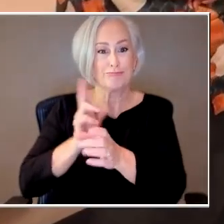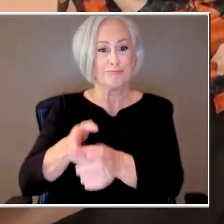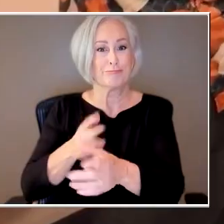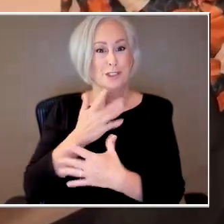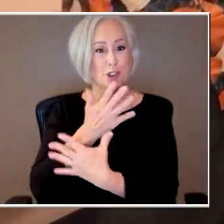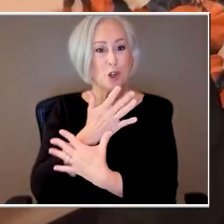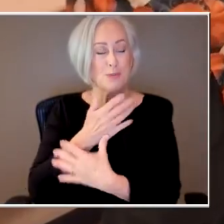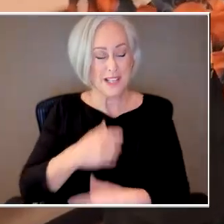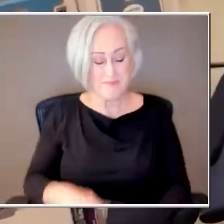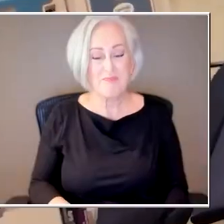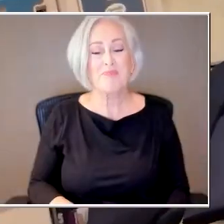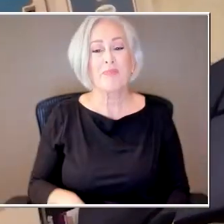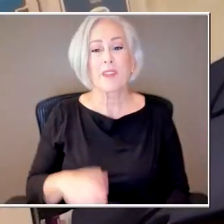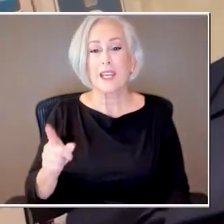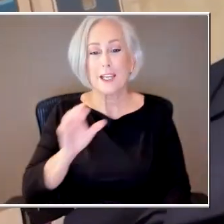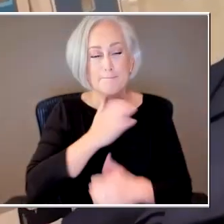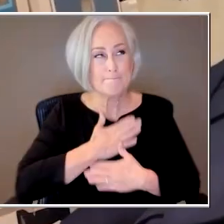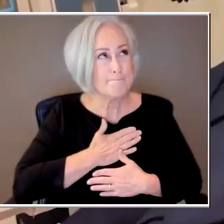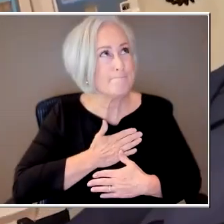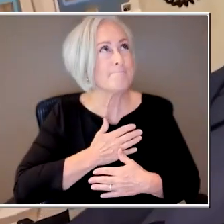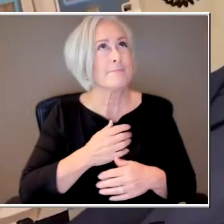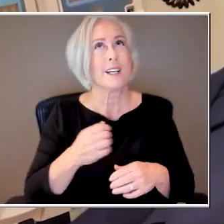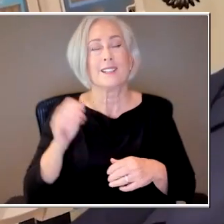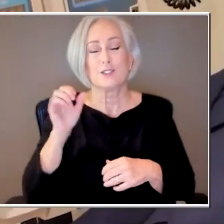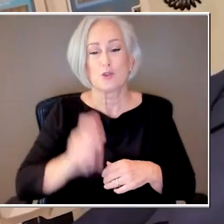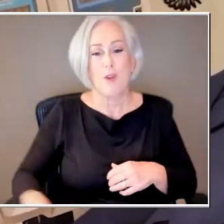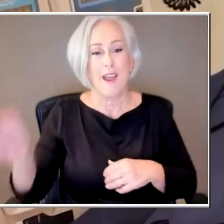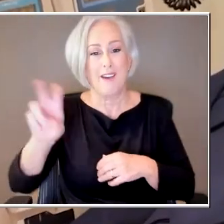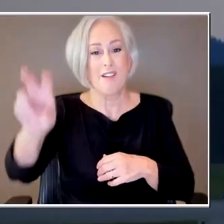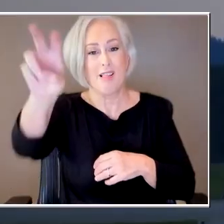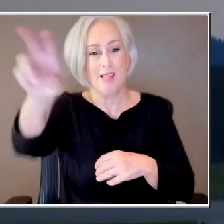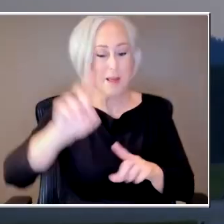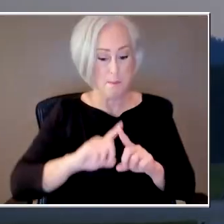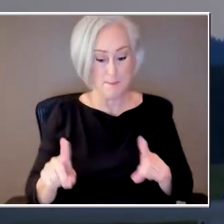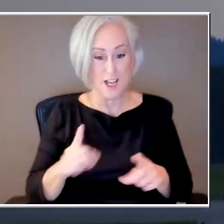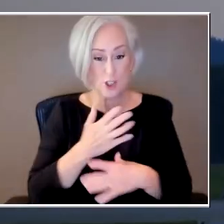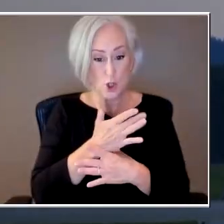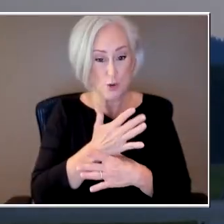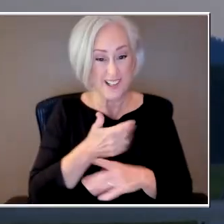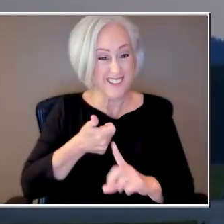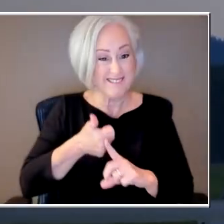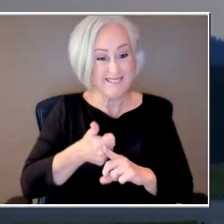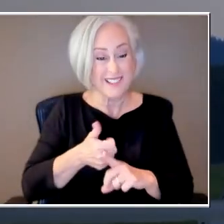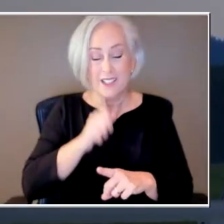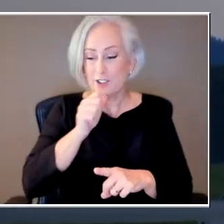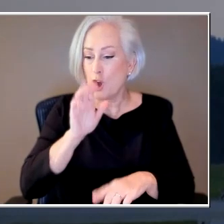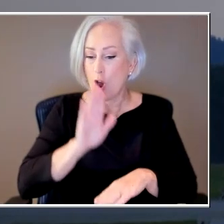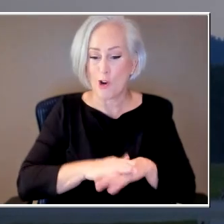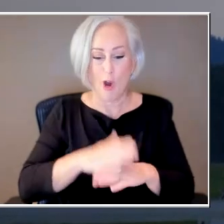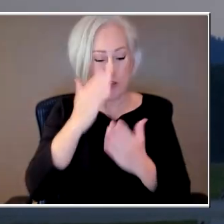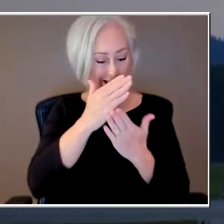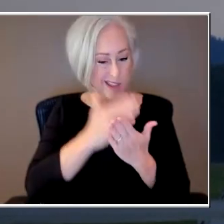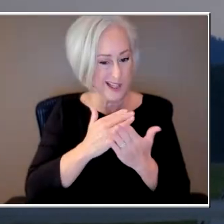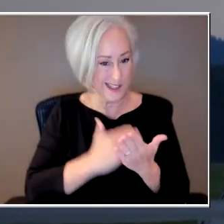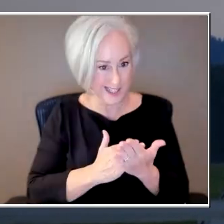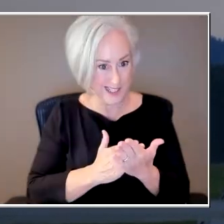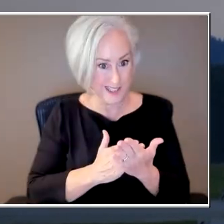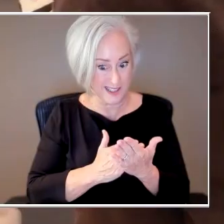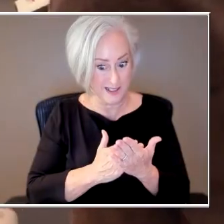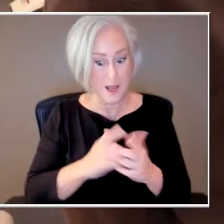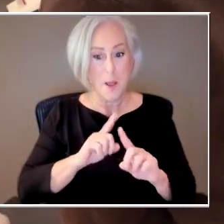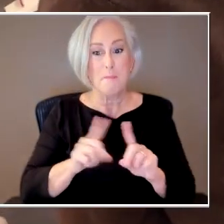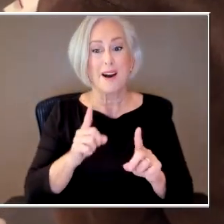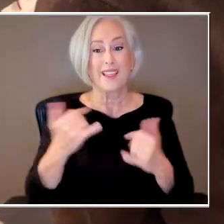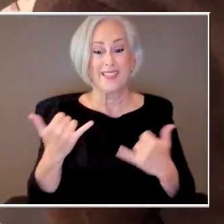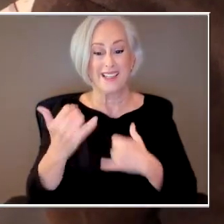to travel, but Germany was nowhere on his bucket list. Yet, he'll make the trek there 3 times this year.